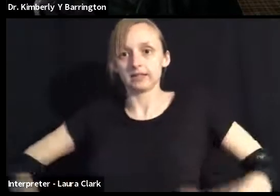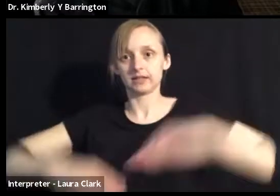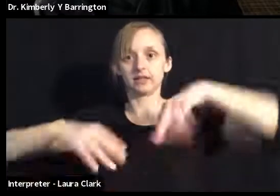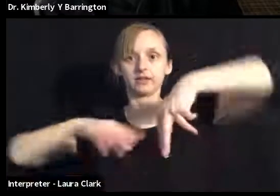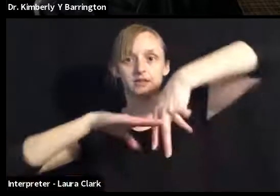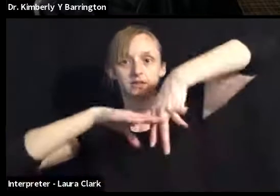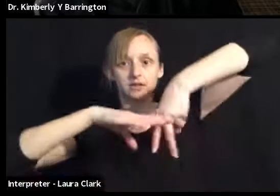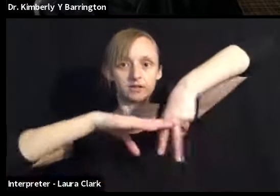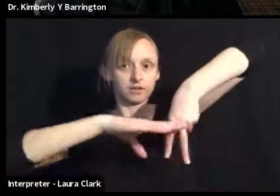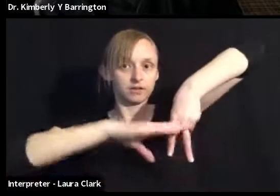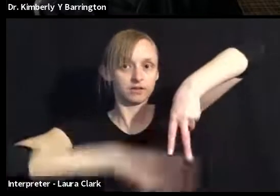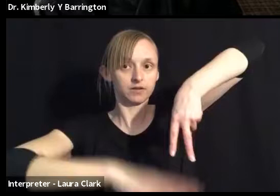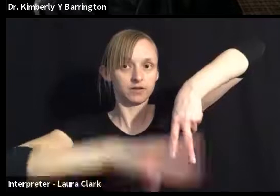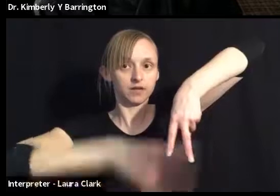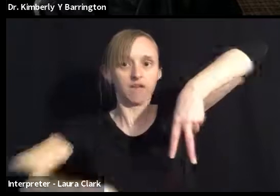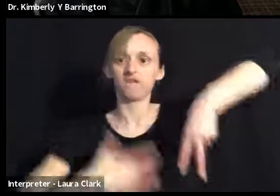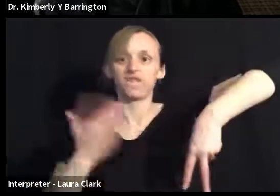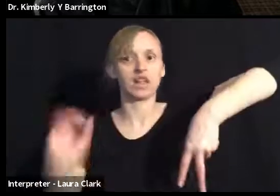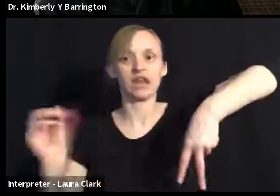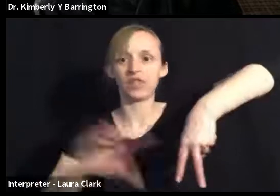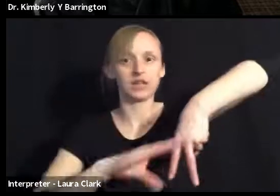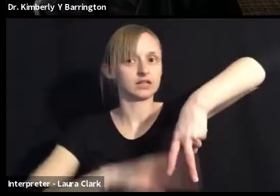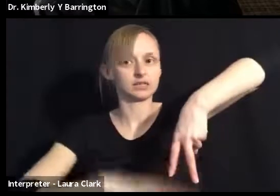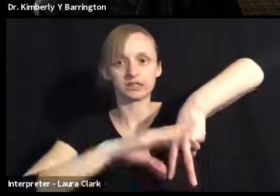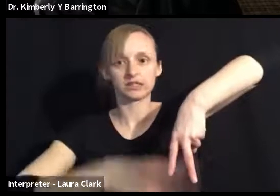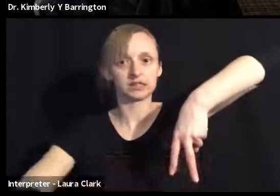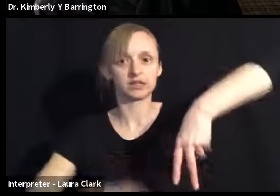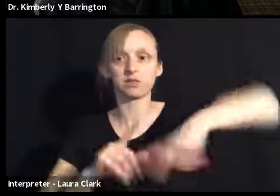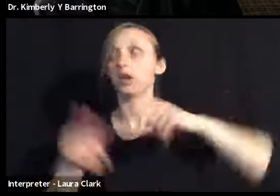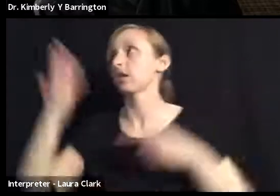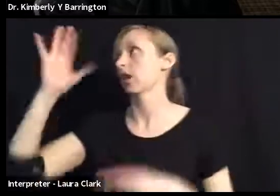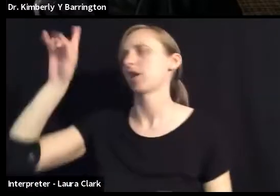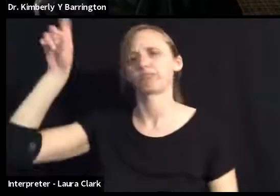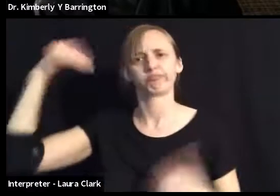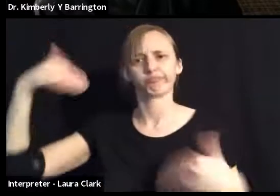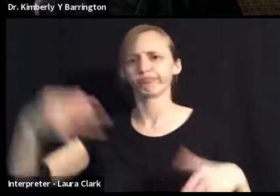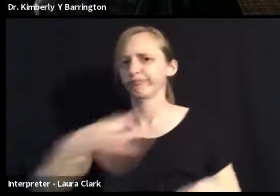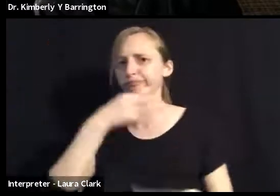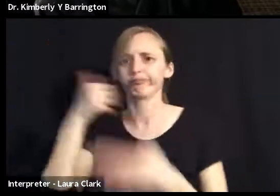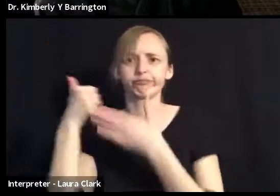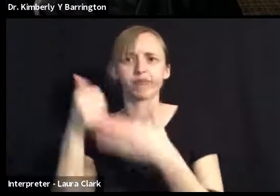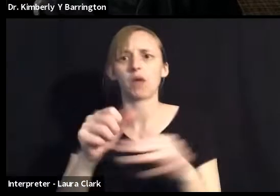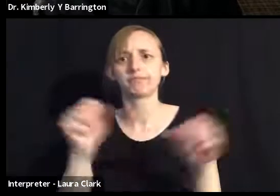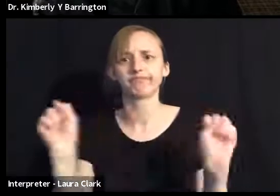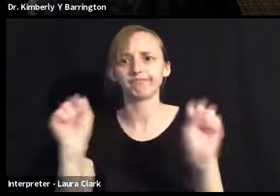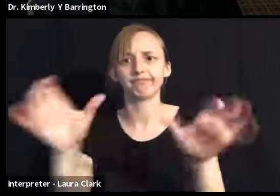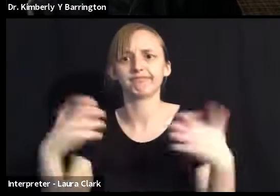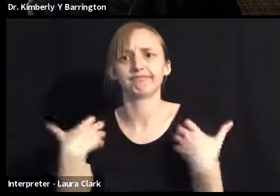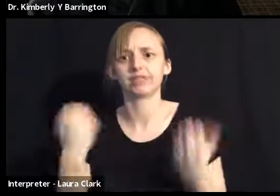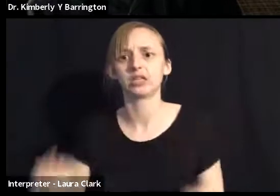But God is a healer. Because literally I have experienced